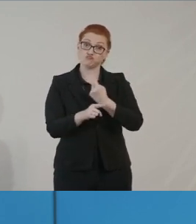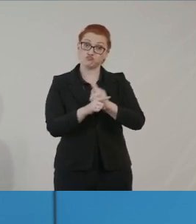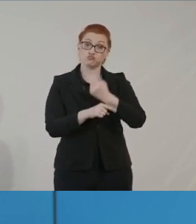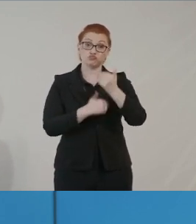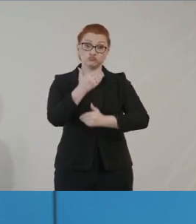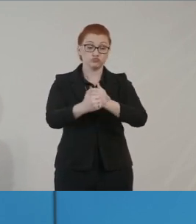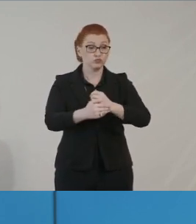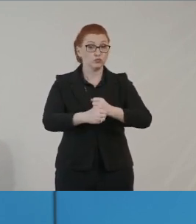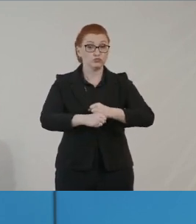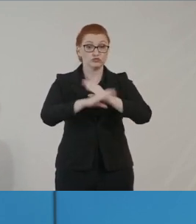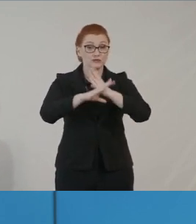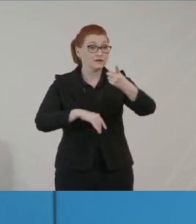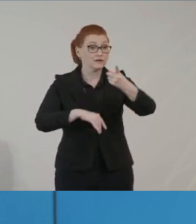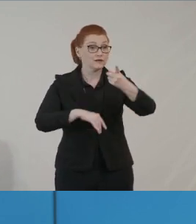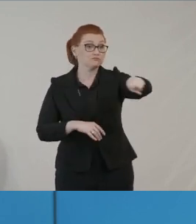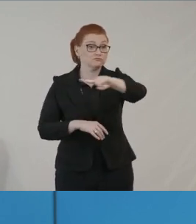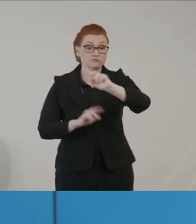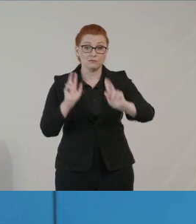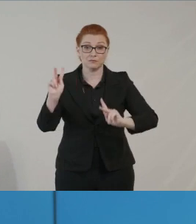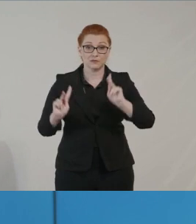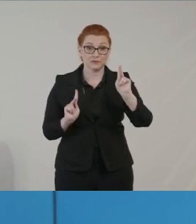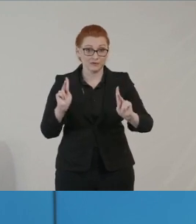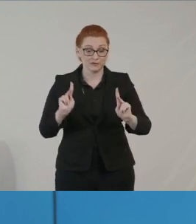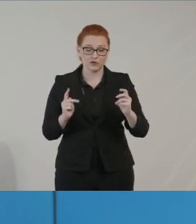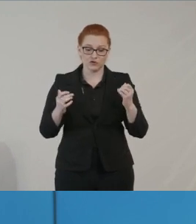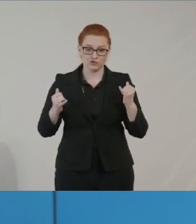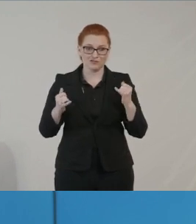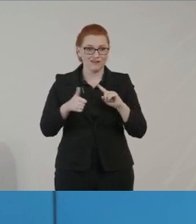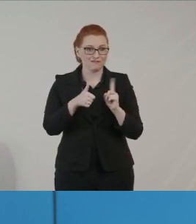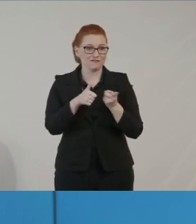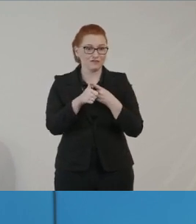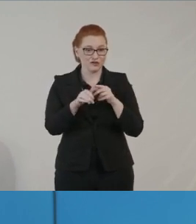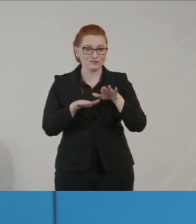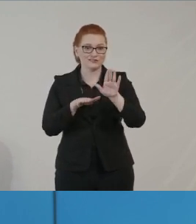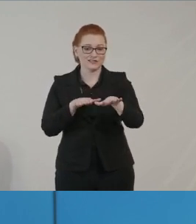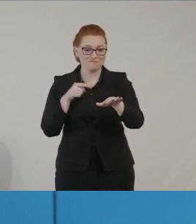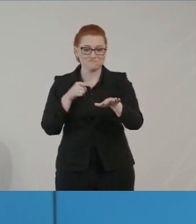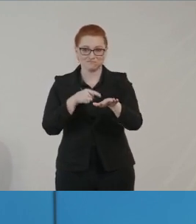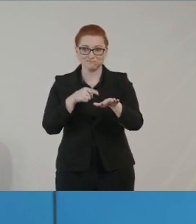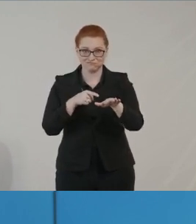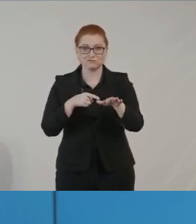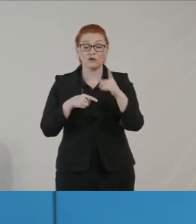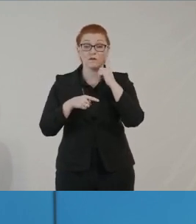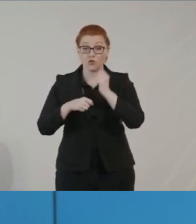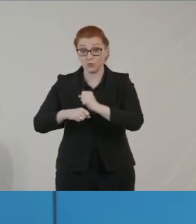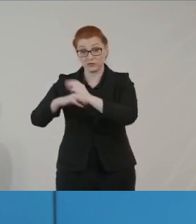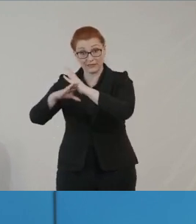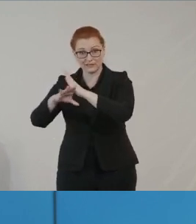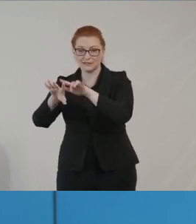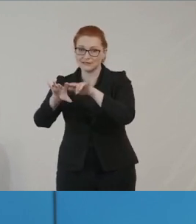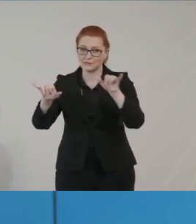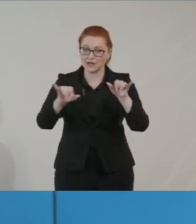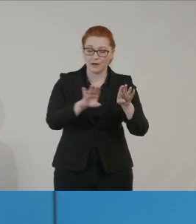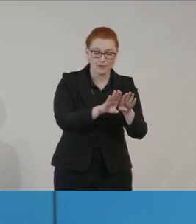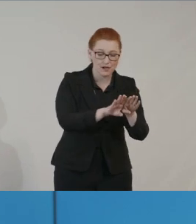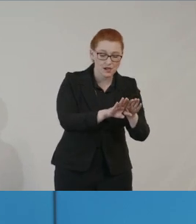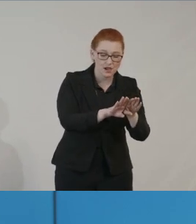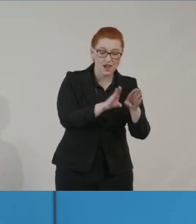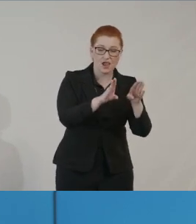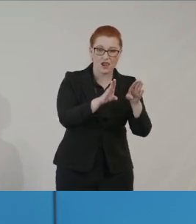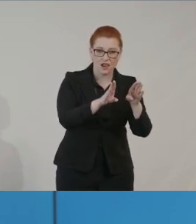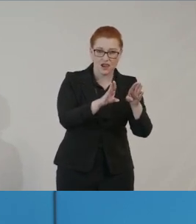public health. Today, you see the first step in a direction of protecting public health, but allowing something